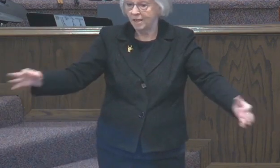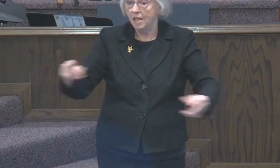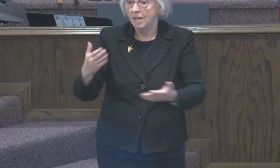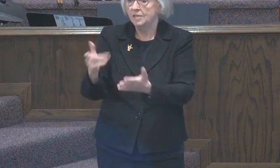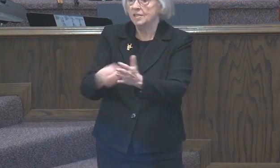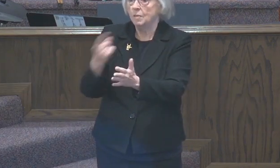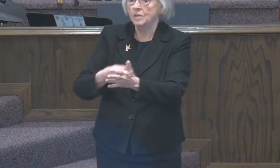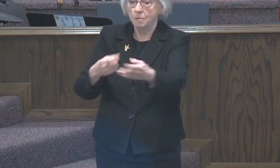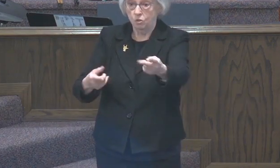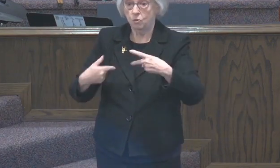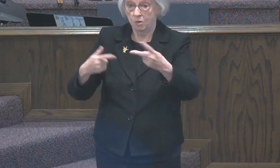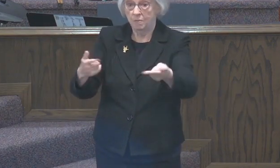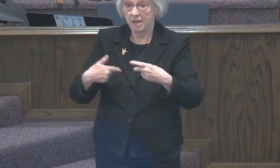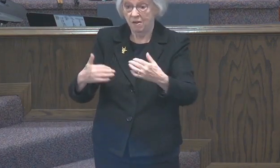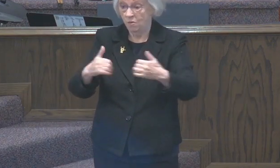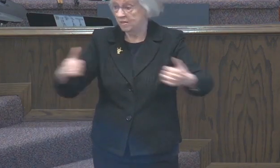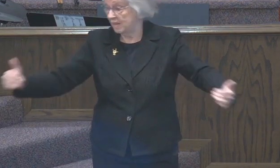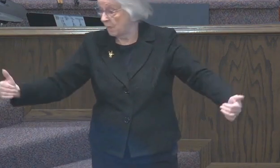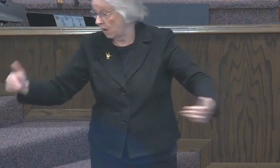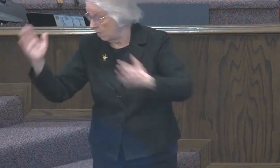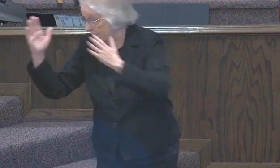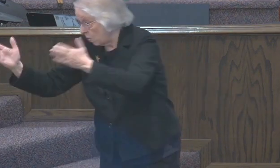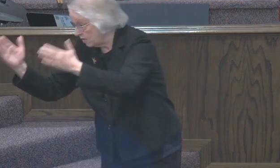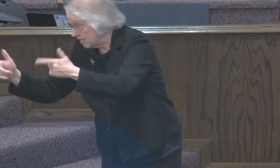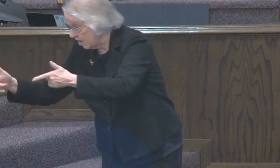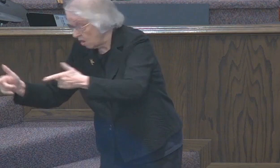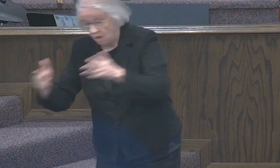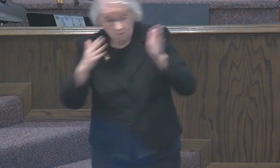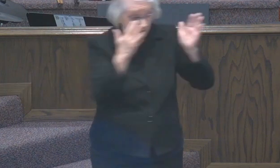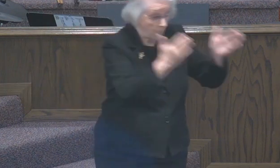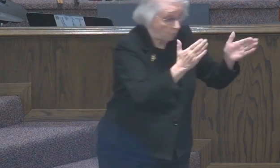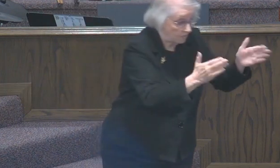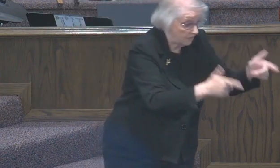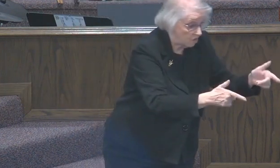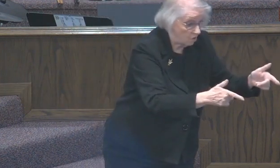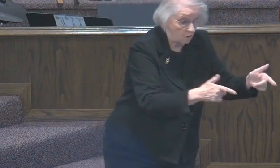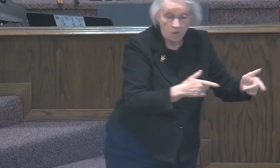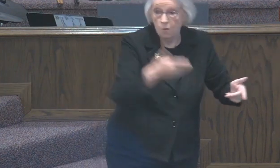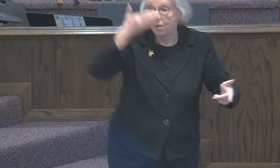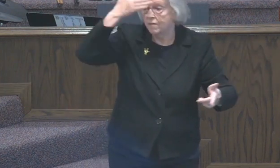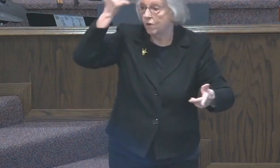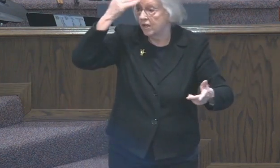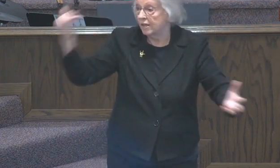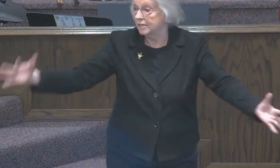chapter 7, as I said, it is a bookend passage of Scripture.